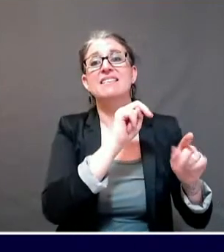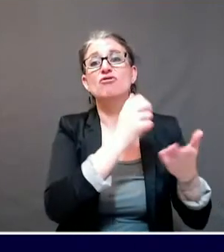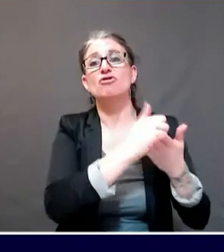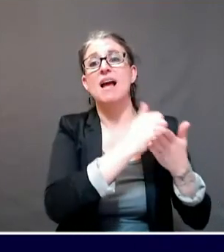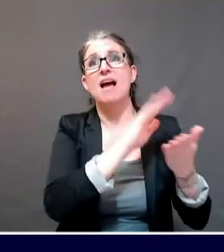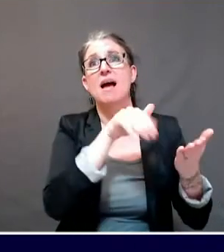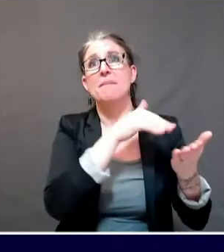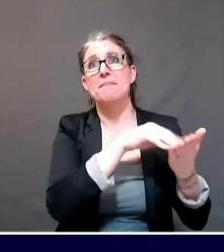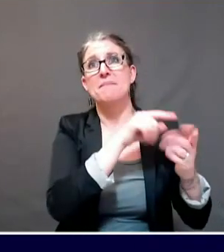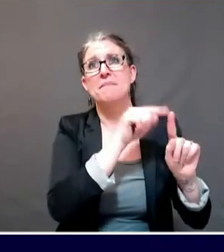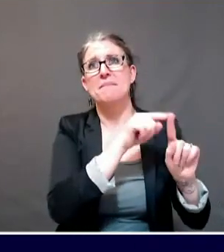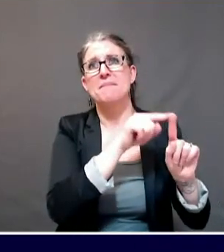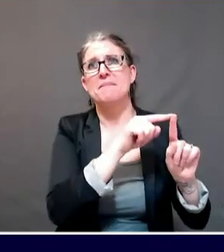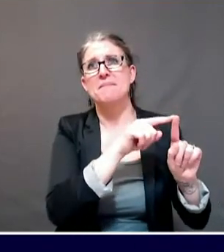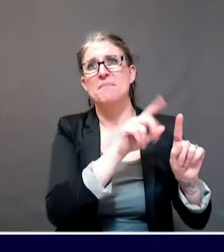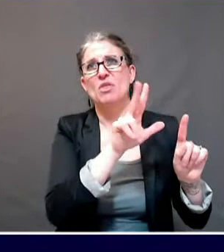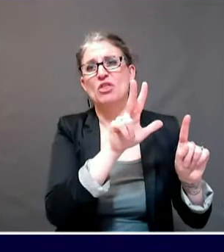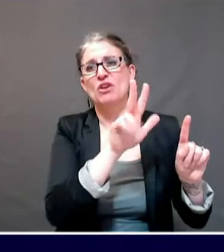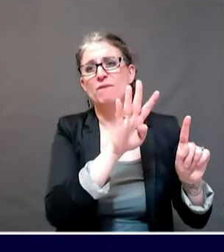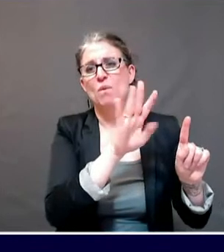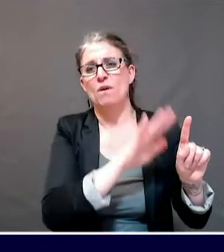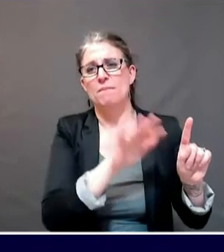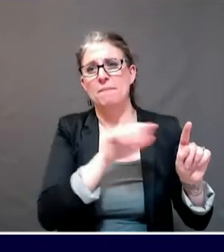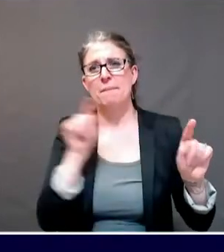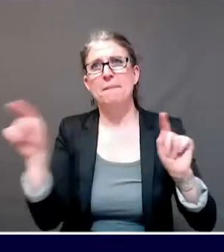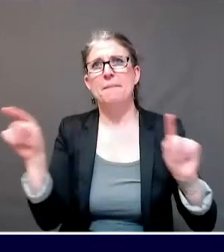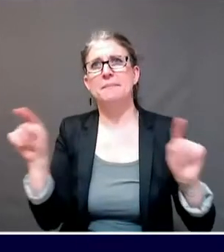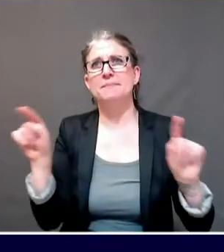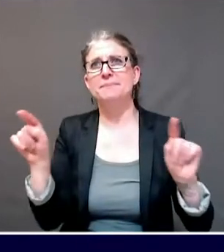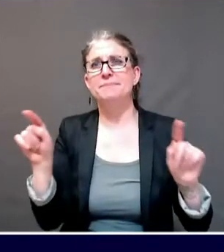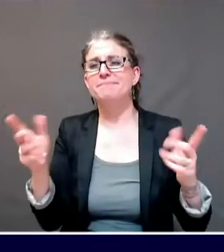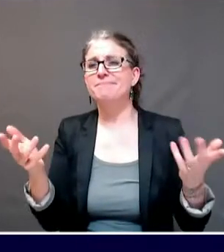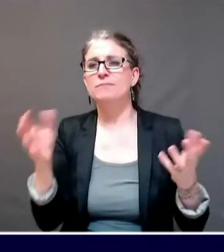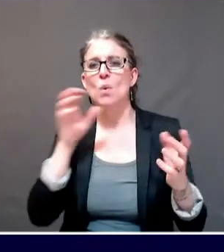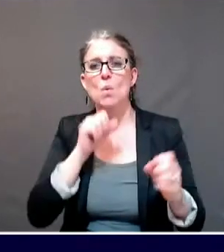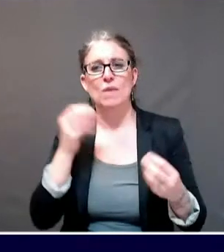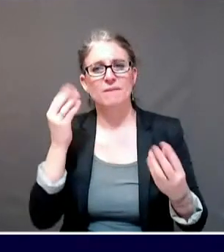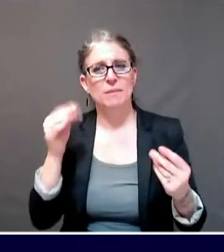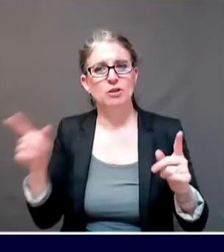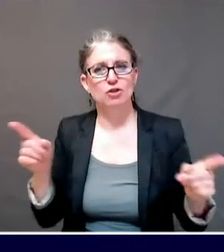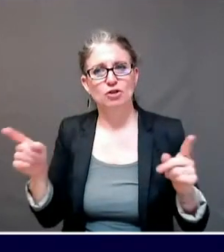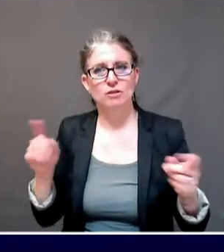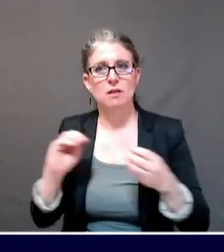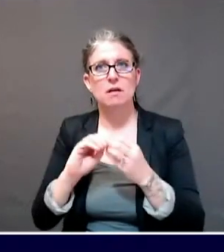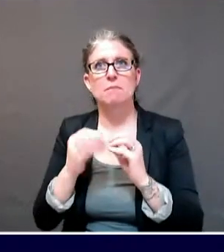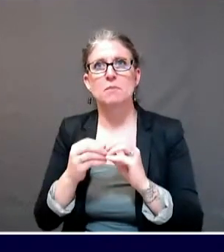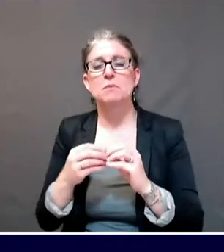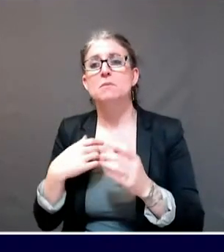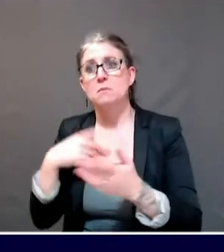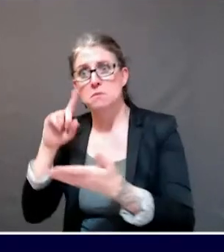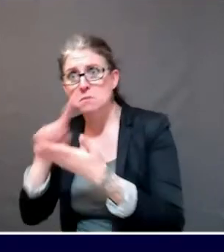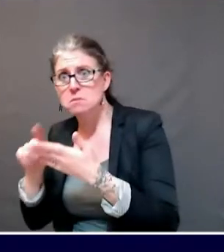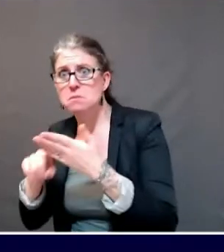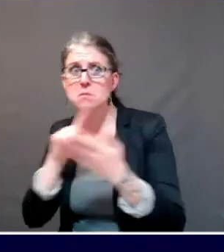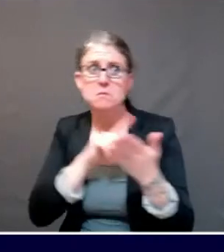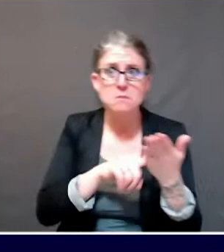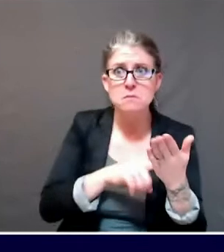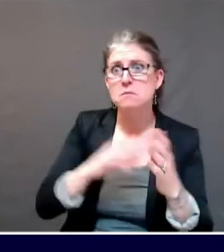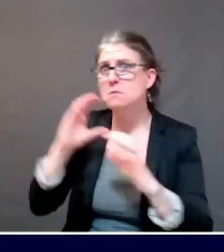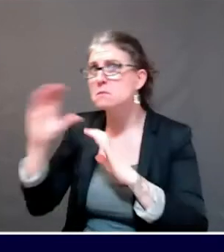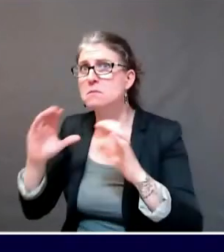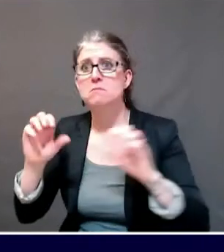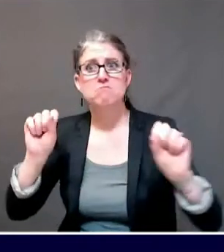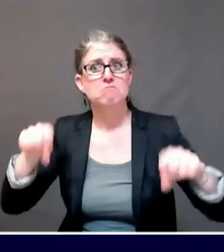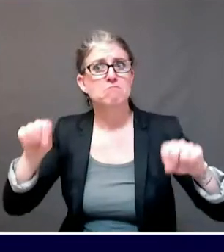is 34, but there's been a lot of activity with both of those investigations. So if those numbers are different